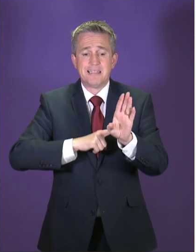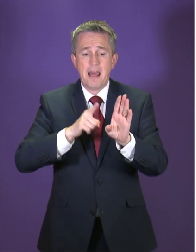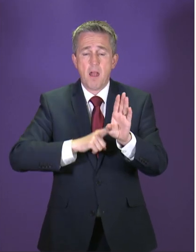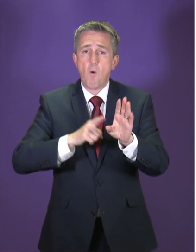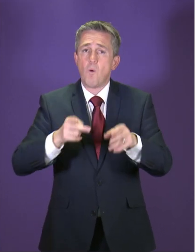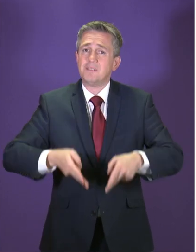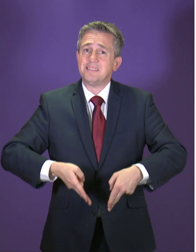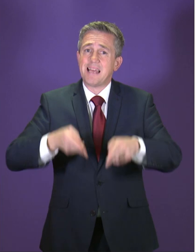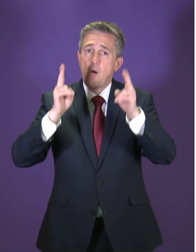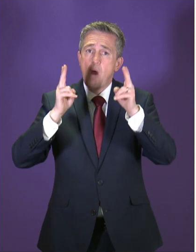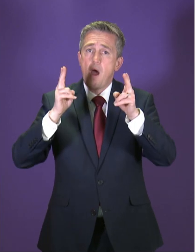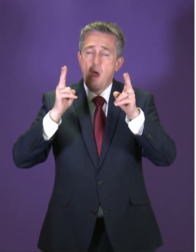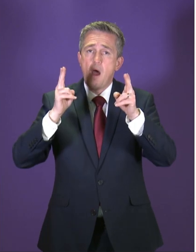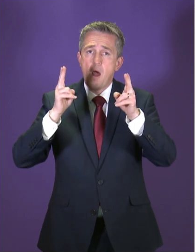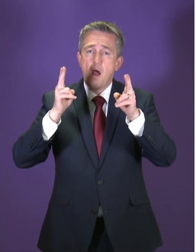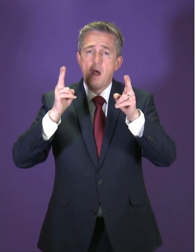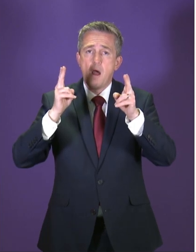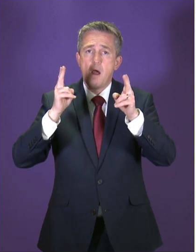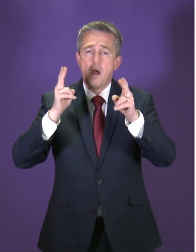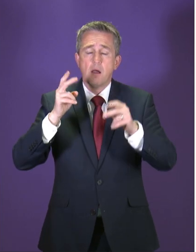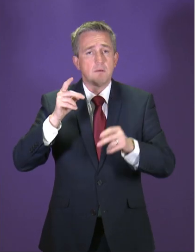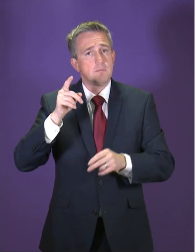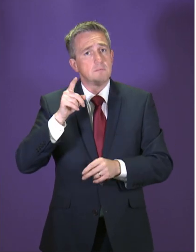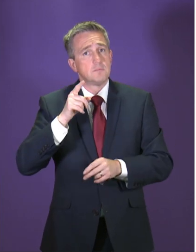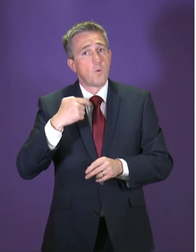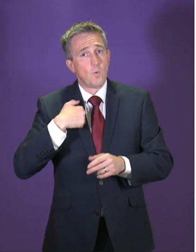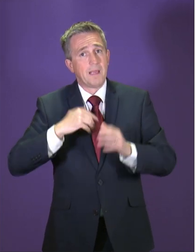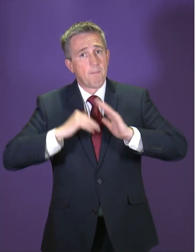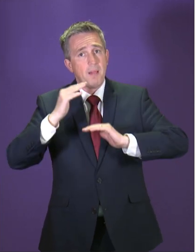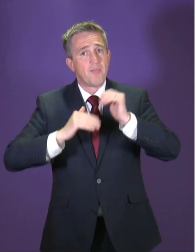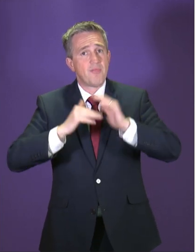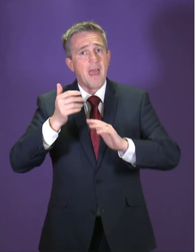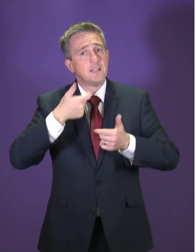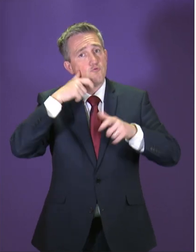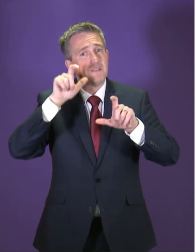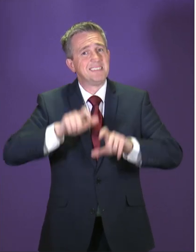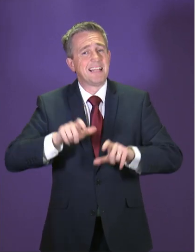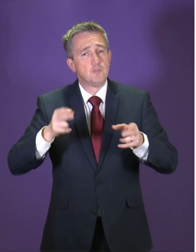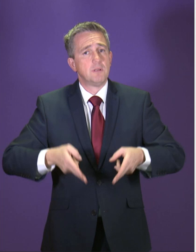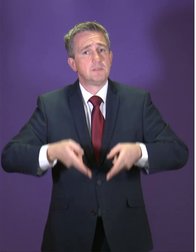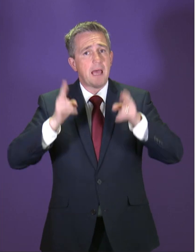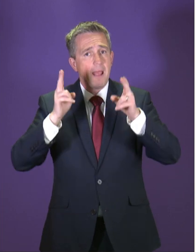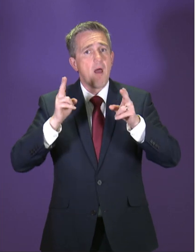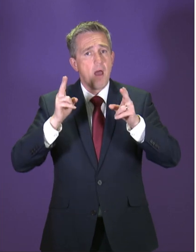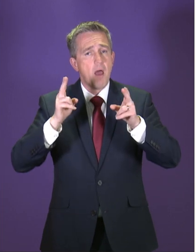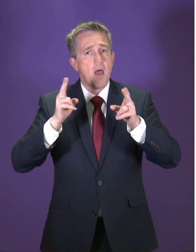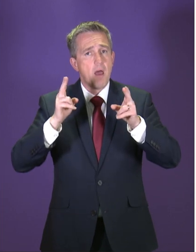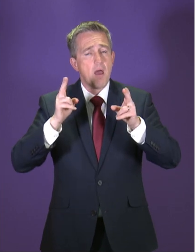tower is a building that we also made as a residential tower, which was for